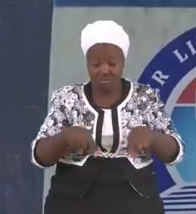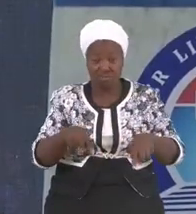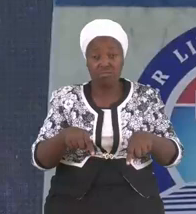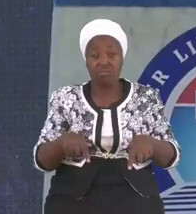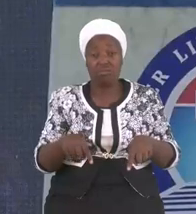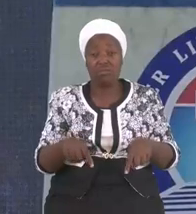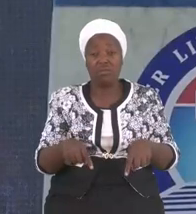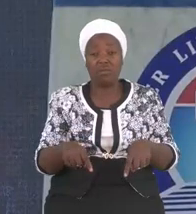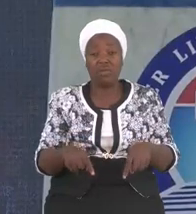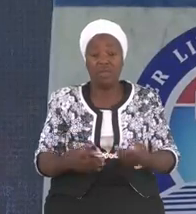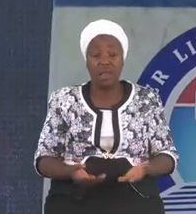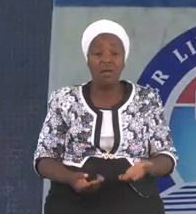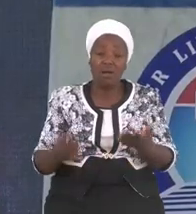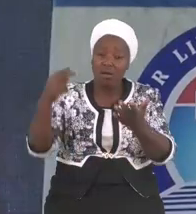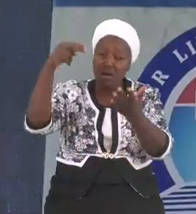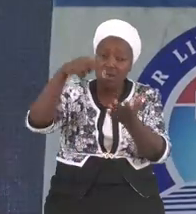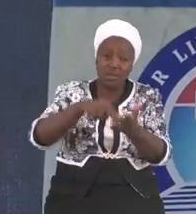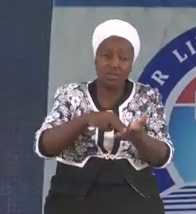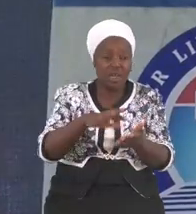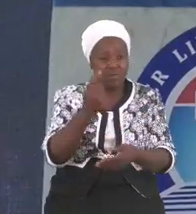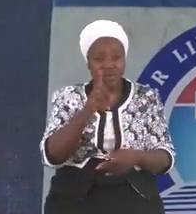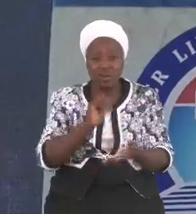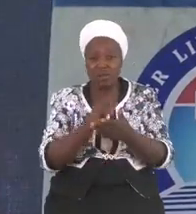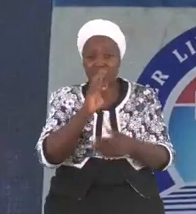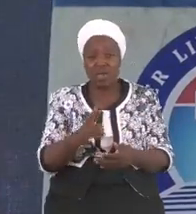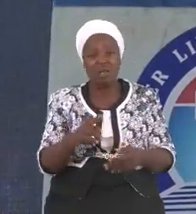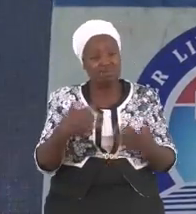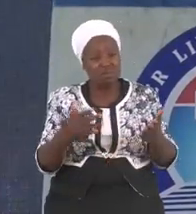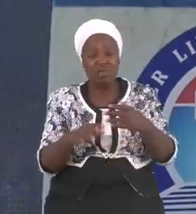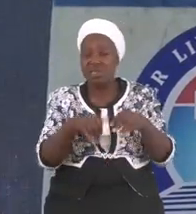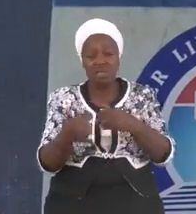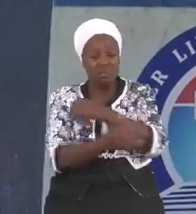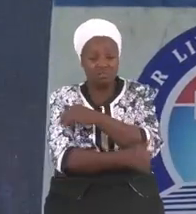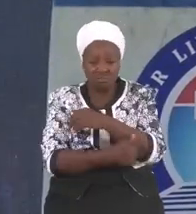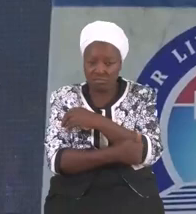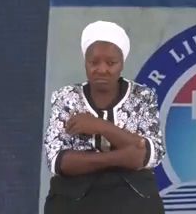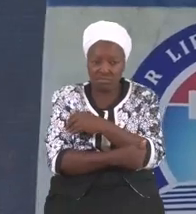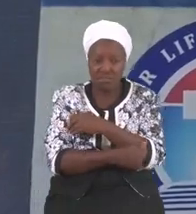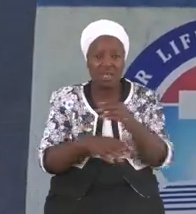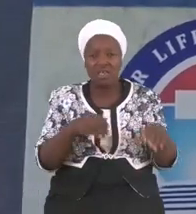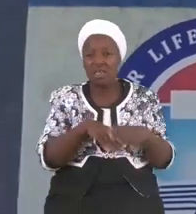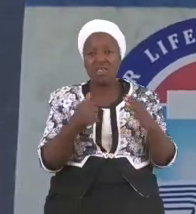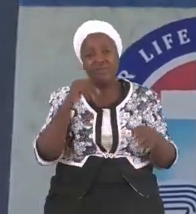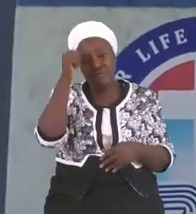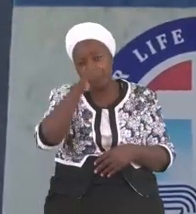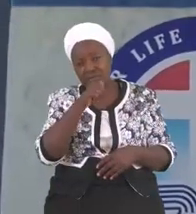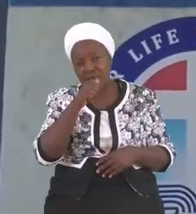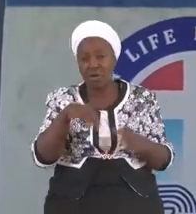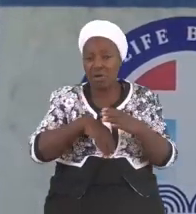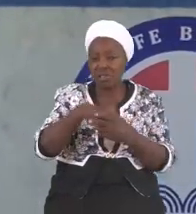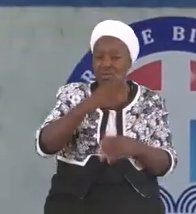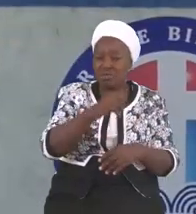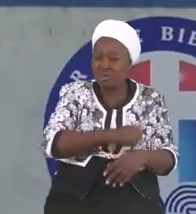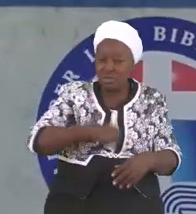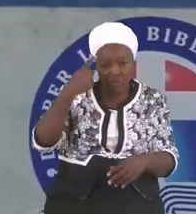are, in a country here, in every country in Africa, and you're sorry for your sin, and you're coming for